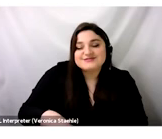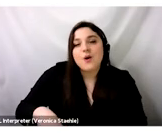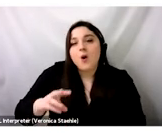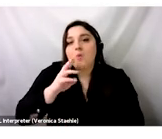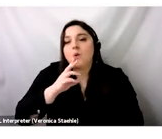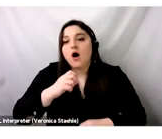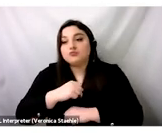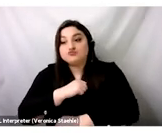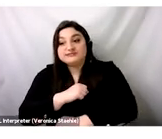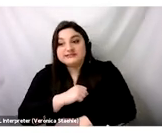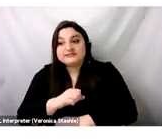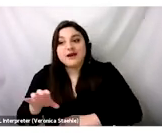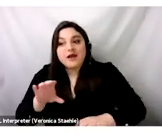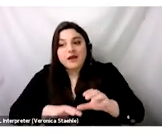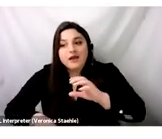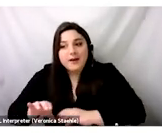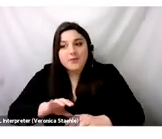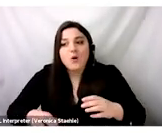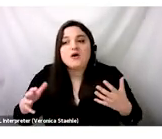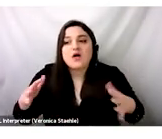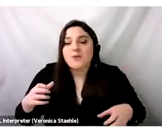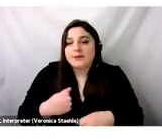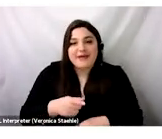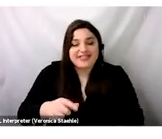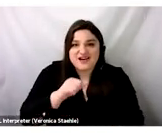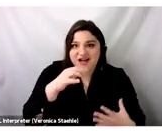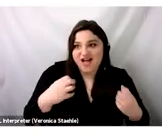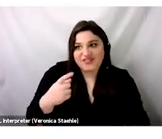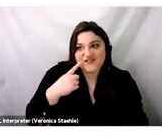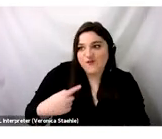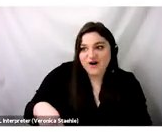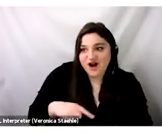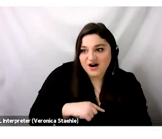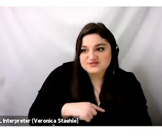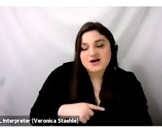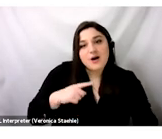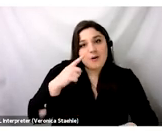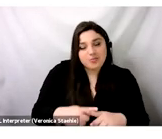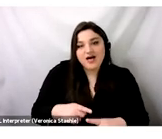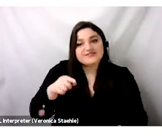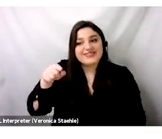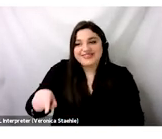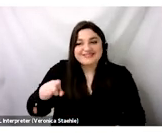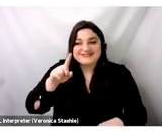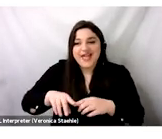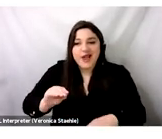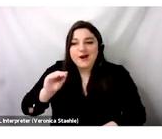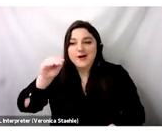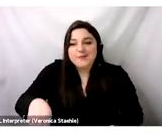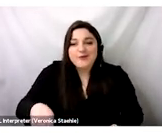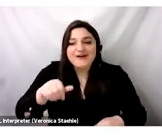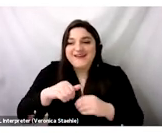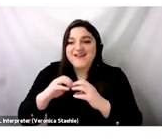like PLA, PFOS, and PFAS that make it not healthy for us. But also, they make it so that it can't be composted